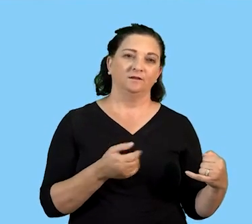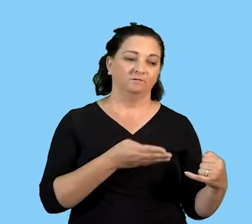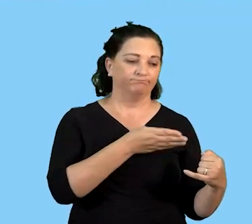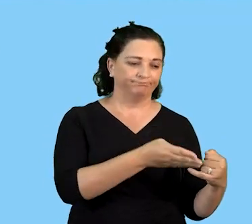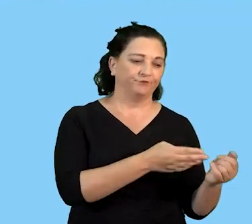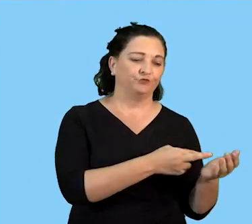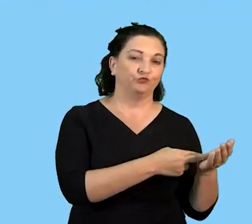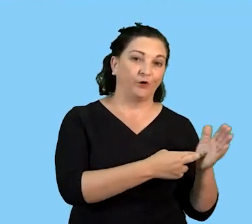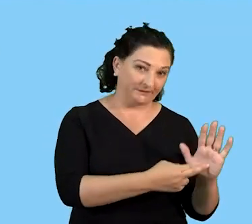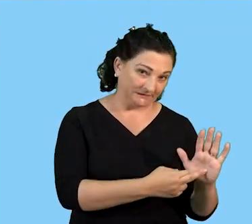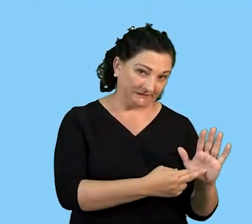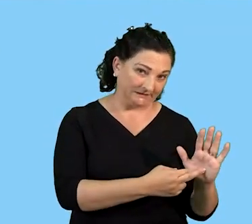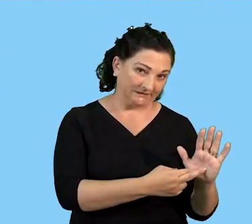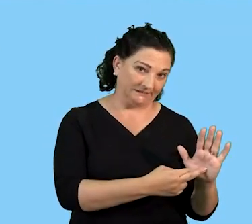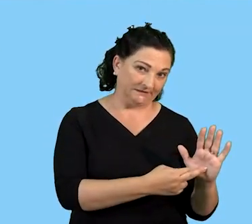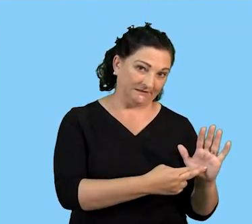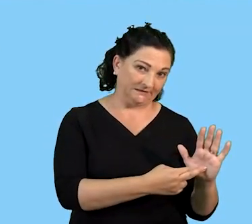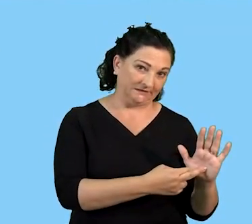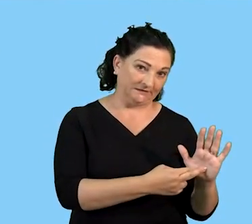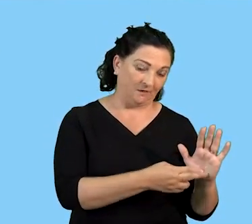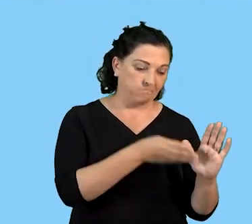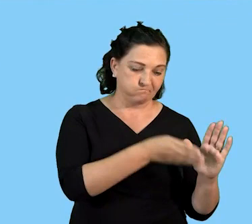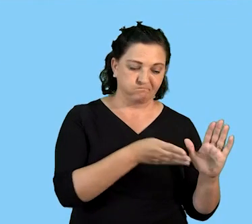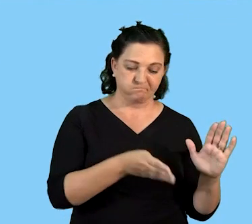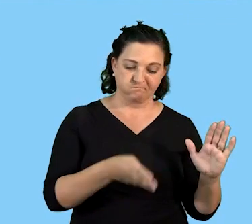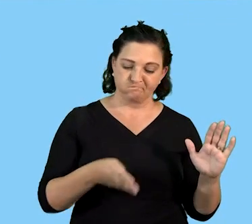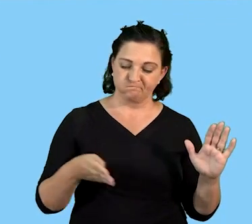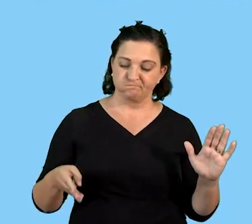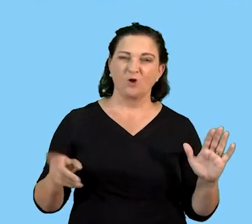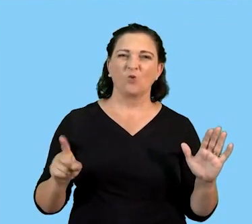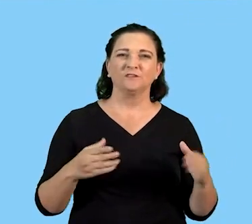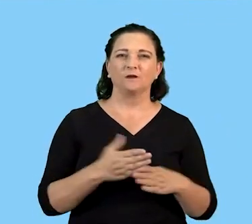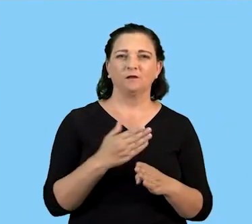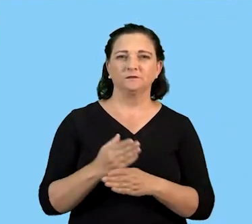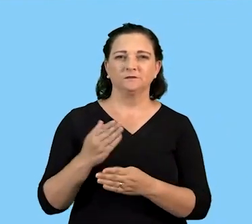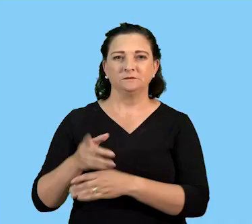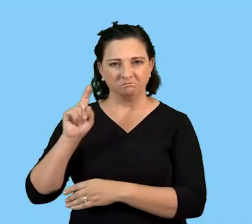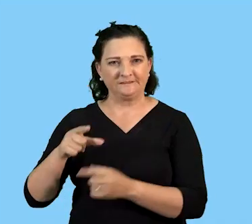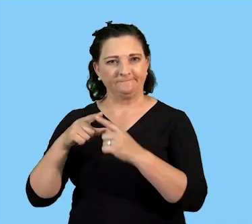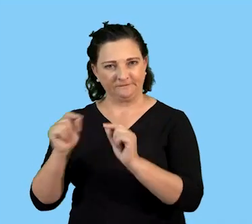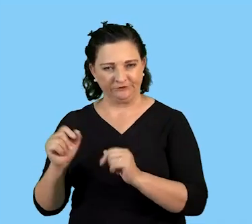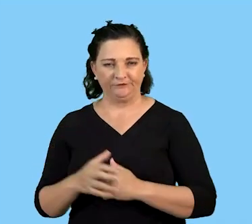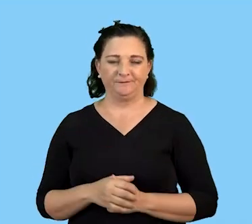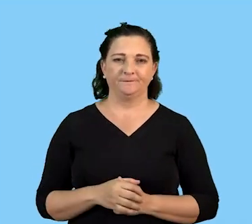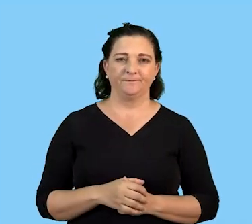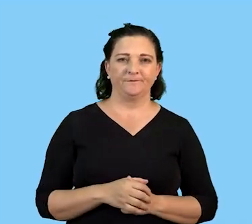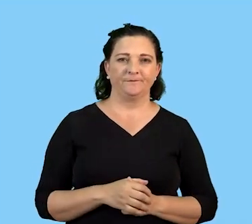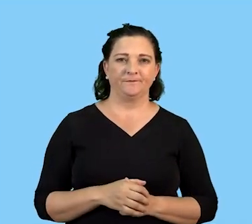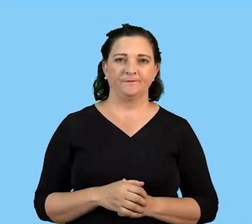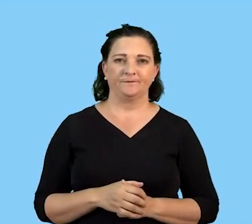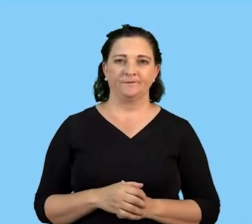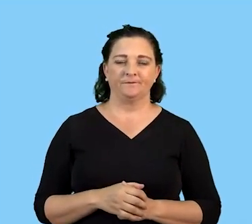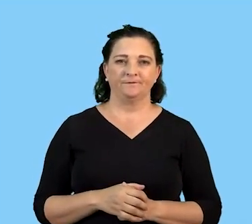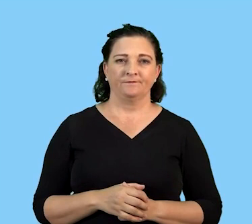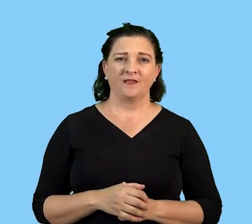representation rather, whereby we represent all the tasks that we have to complete. And we must also know